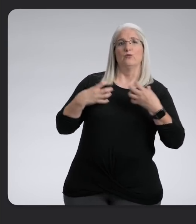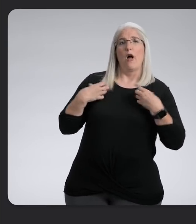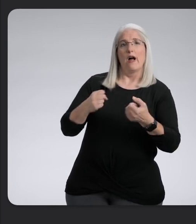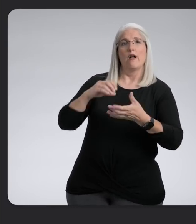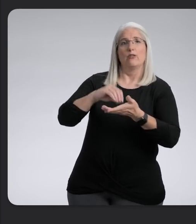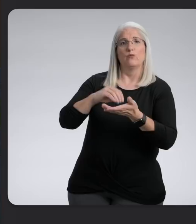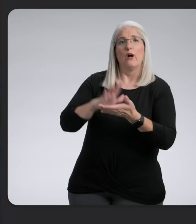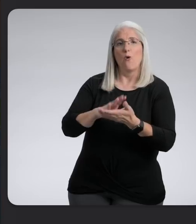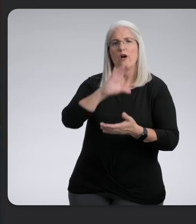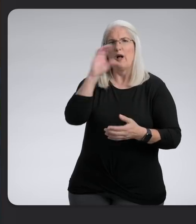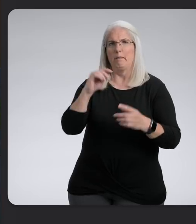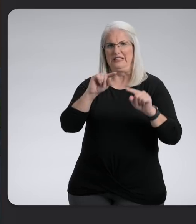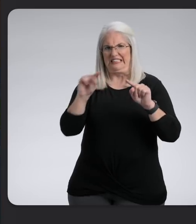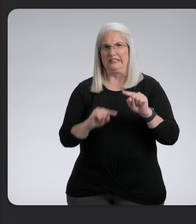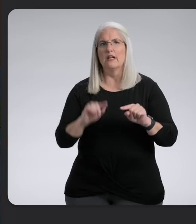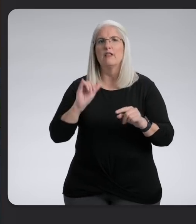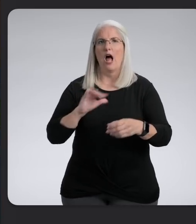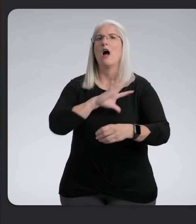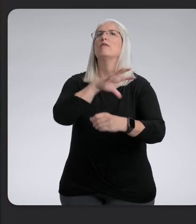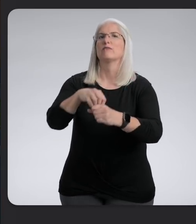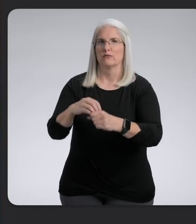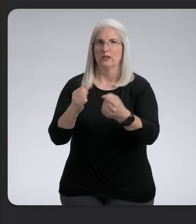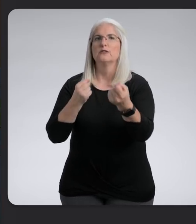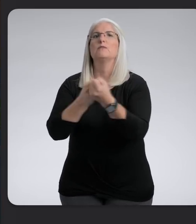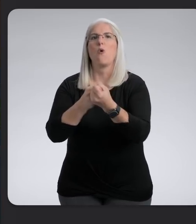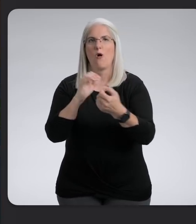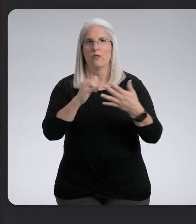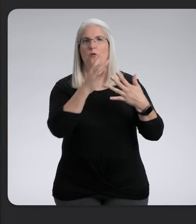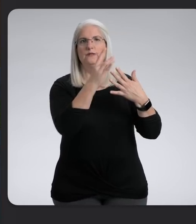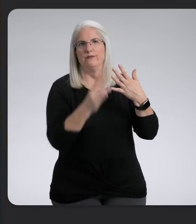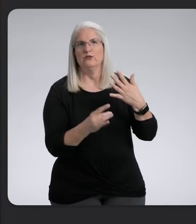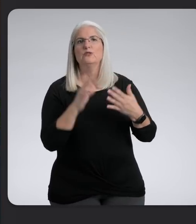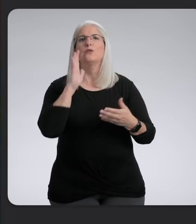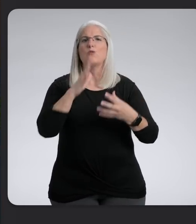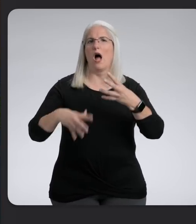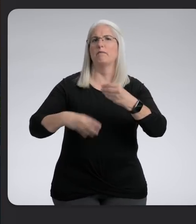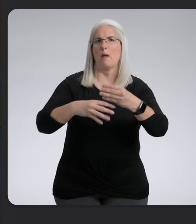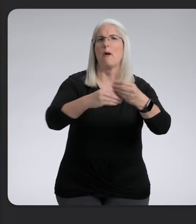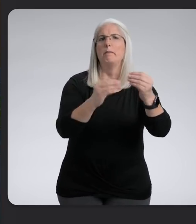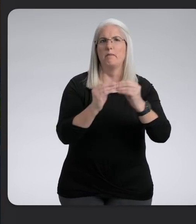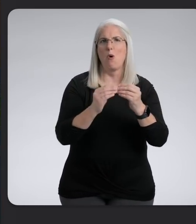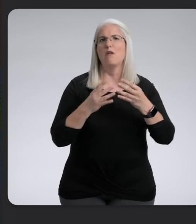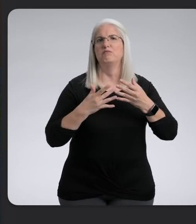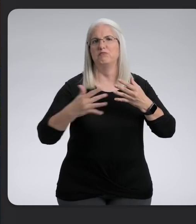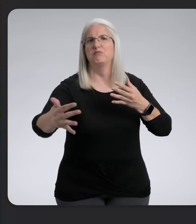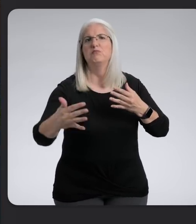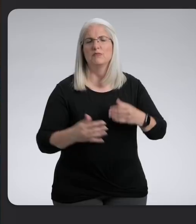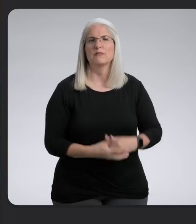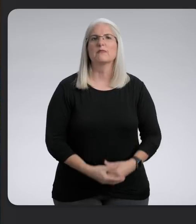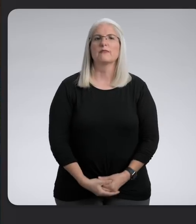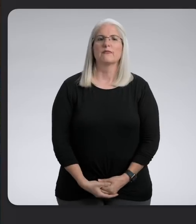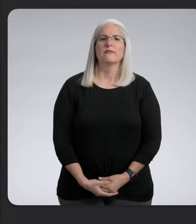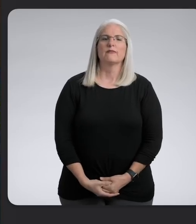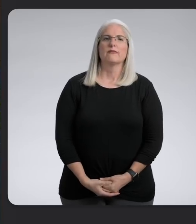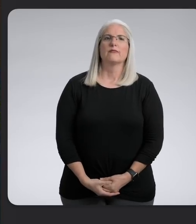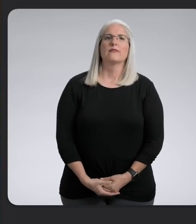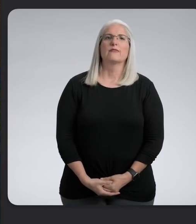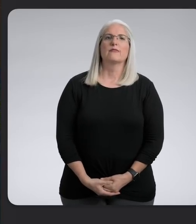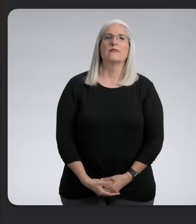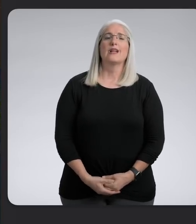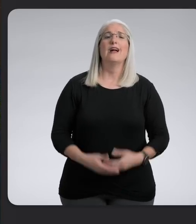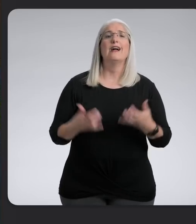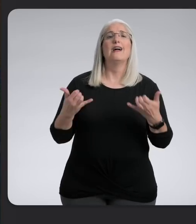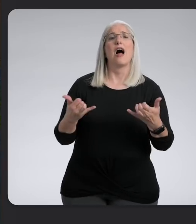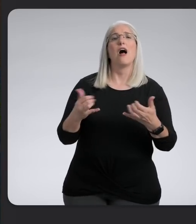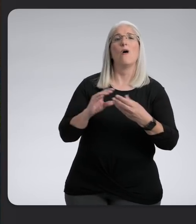support this feature, and we look forward to expanding availability even more in the coming months. Now, for many of us, it's not